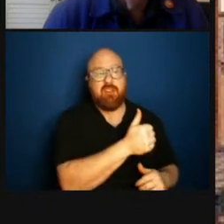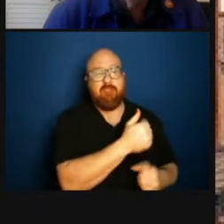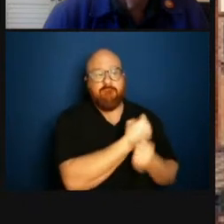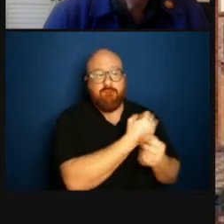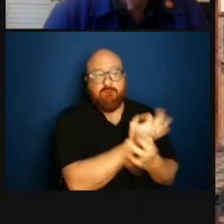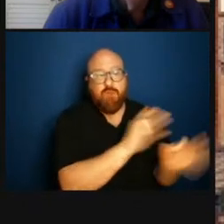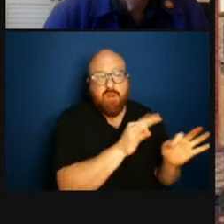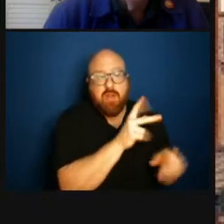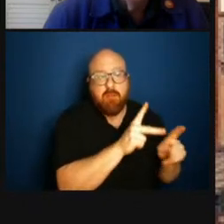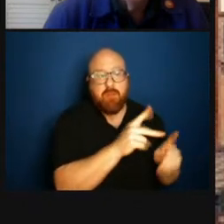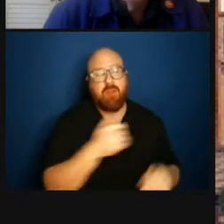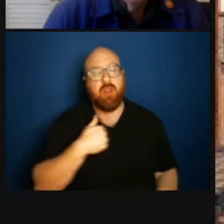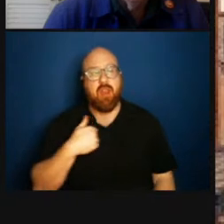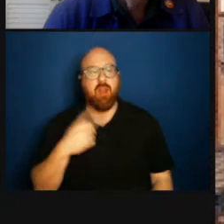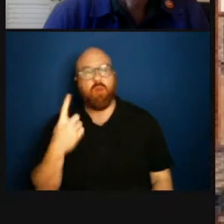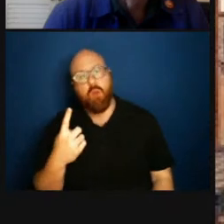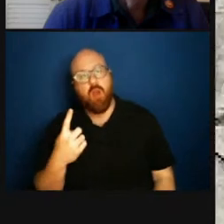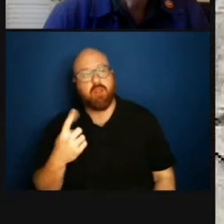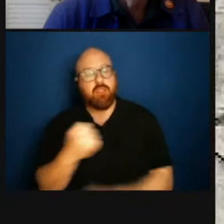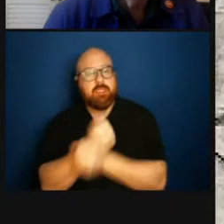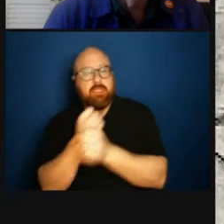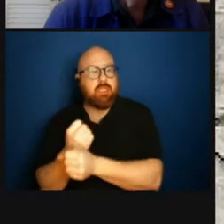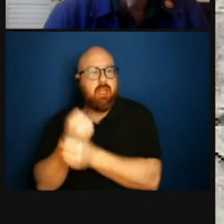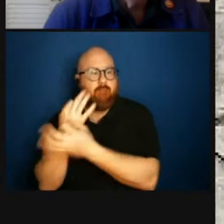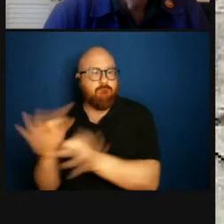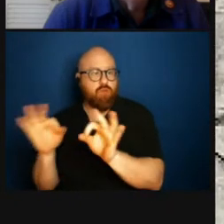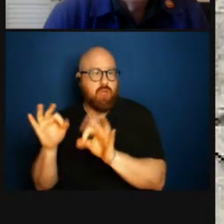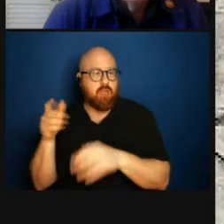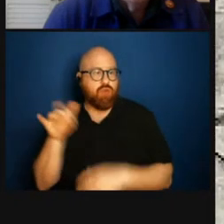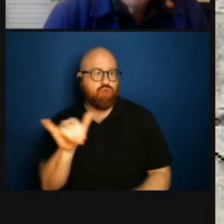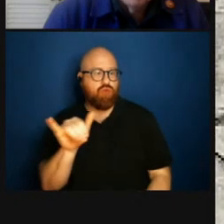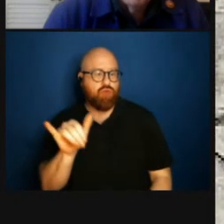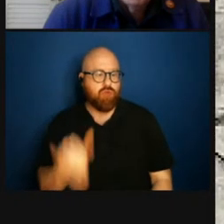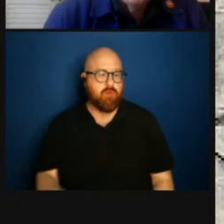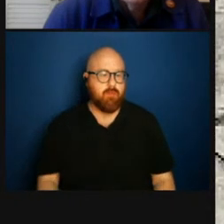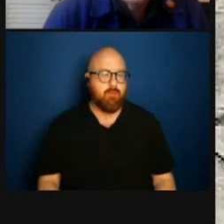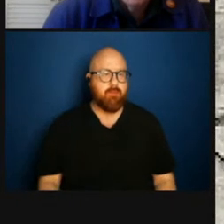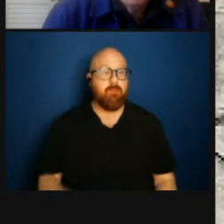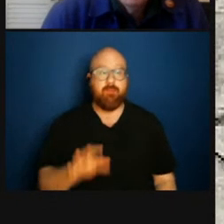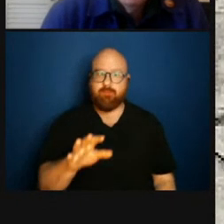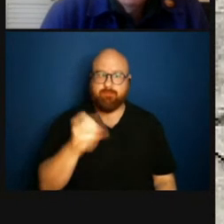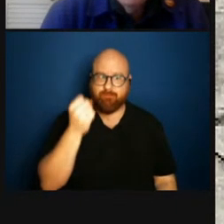and tension. Next. Speaking of tension,